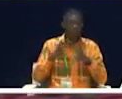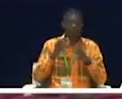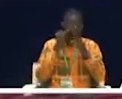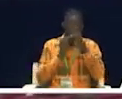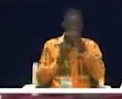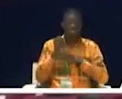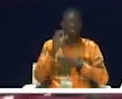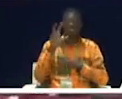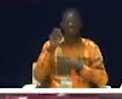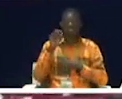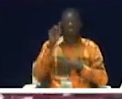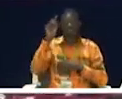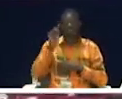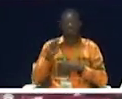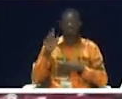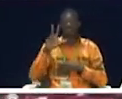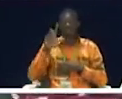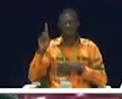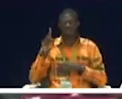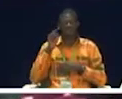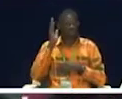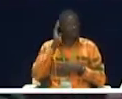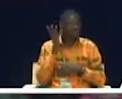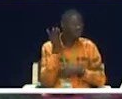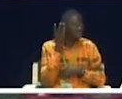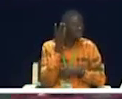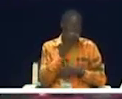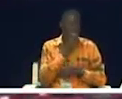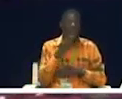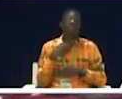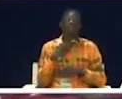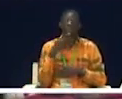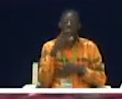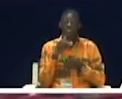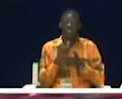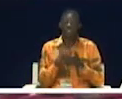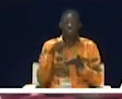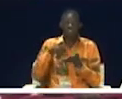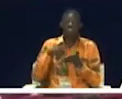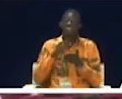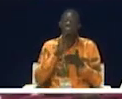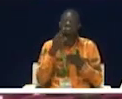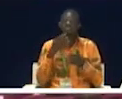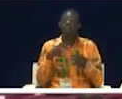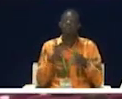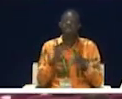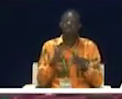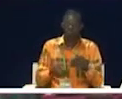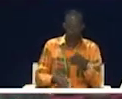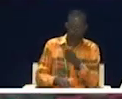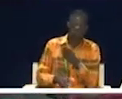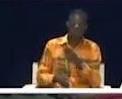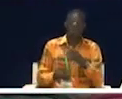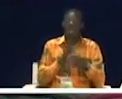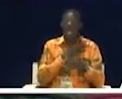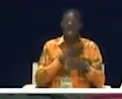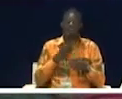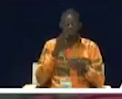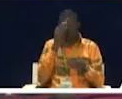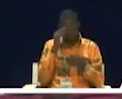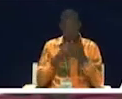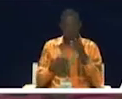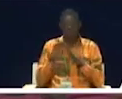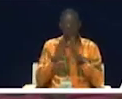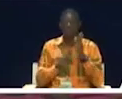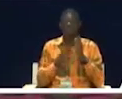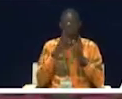verse 21. He said, you shall hear a voice saying, this is the way. And you know what? The Bible